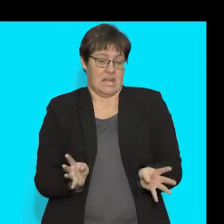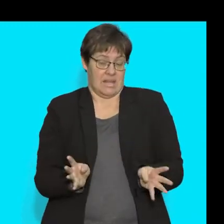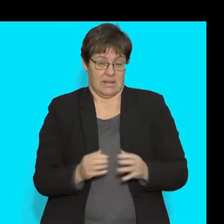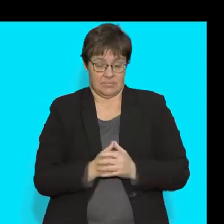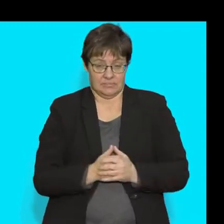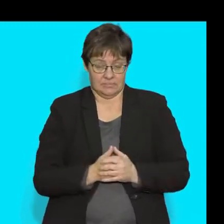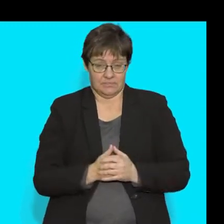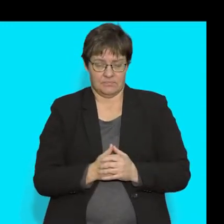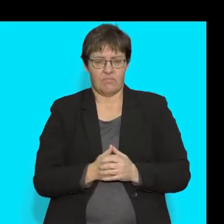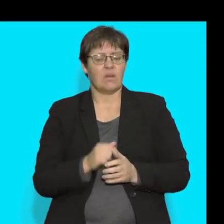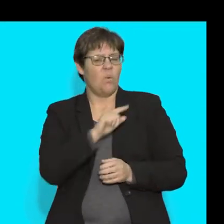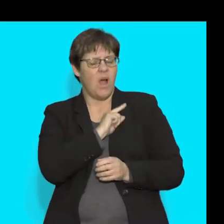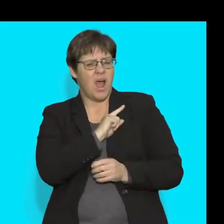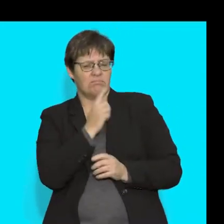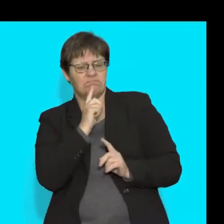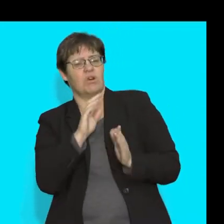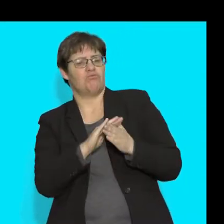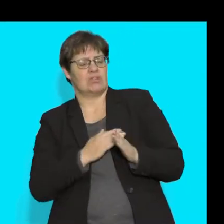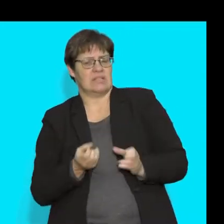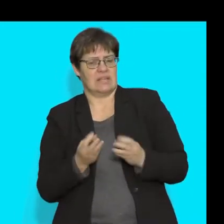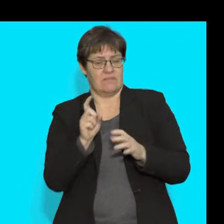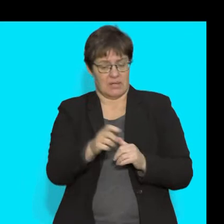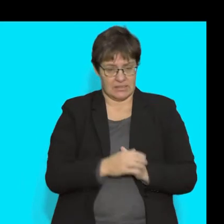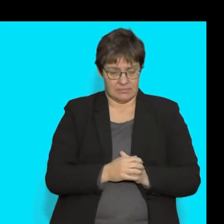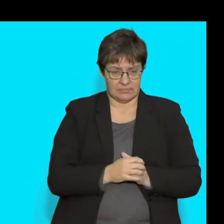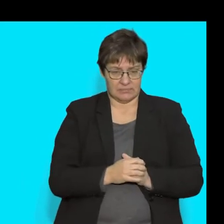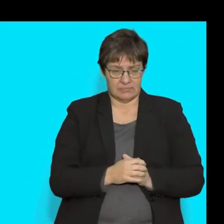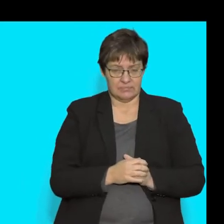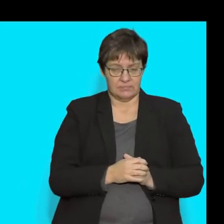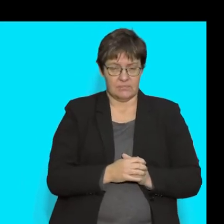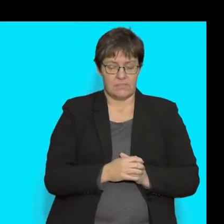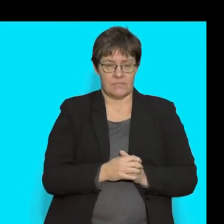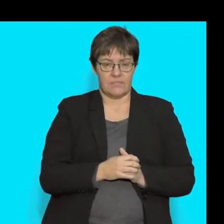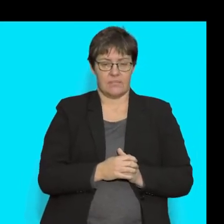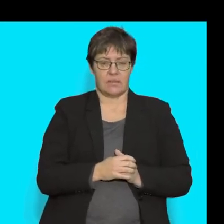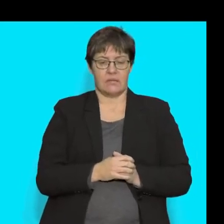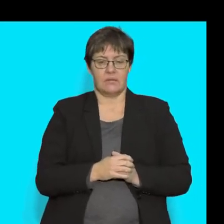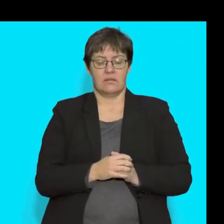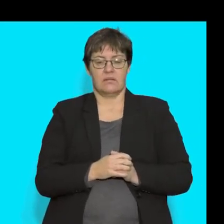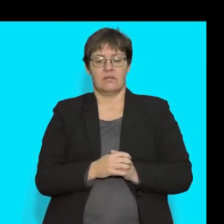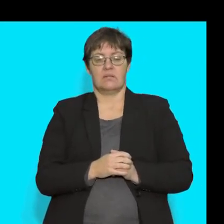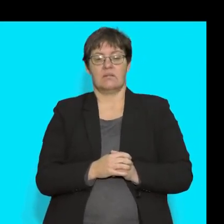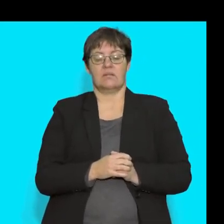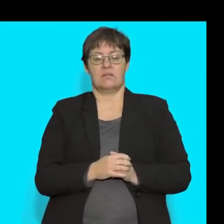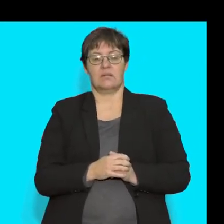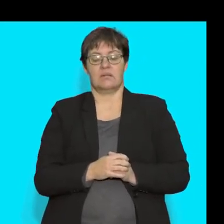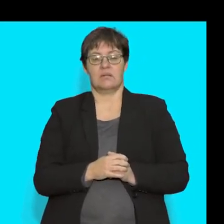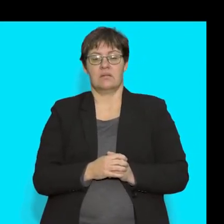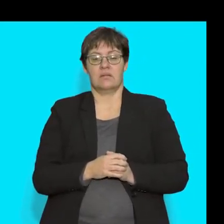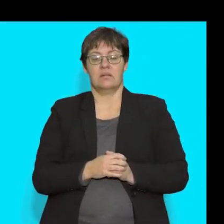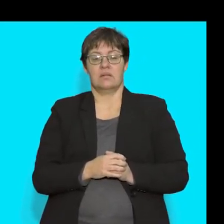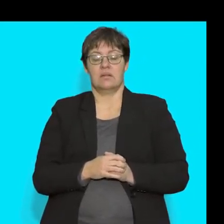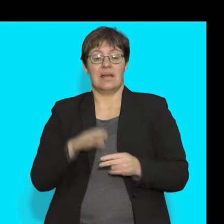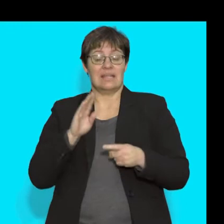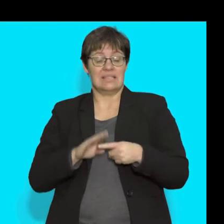right? Because you always need to give reasons when you're making statements. Now with this one, the second theorem, because